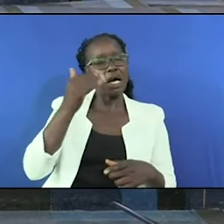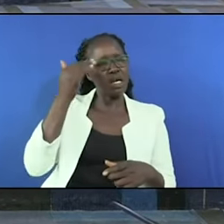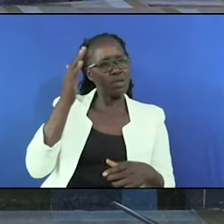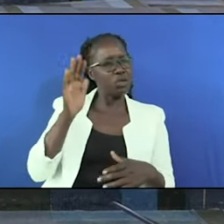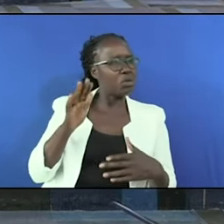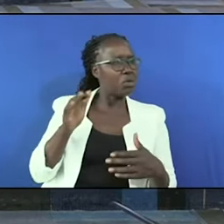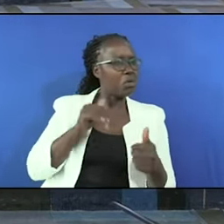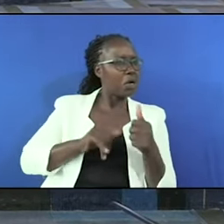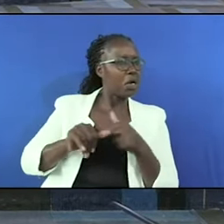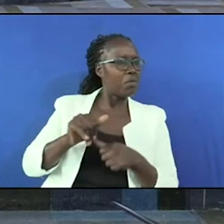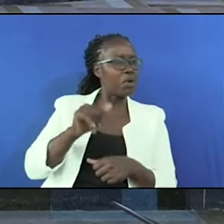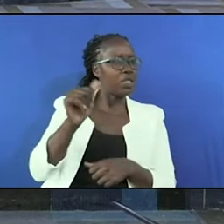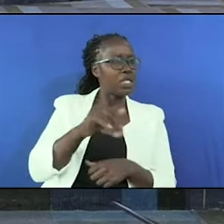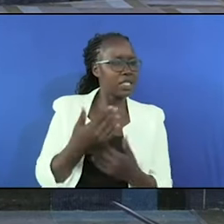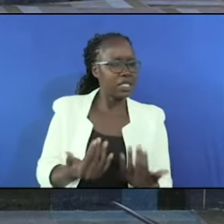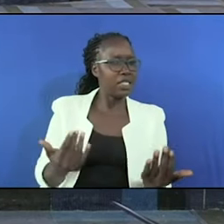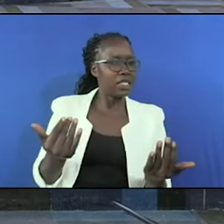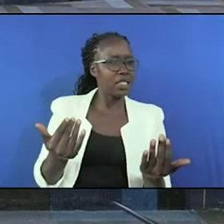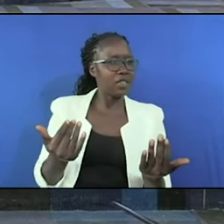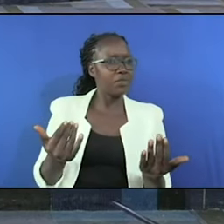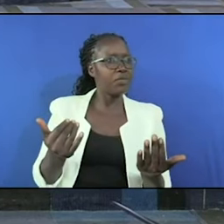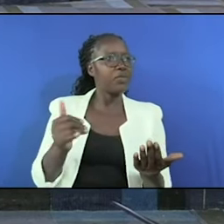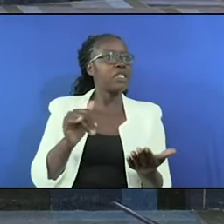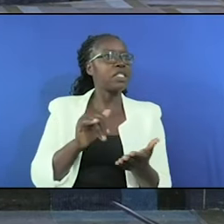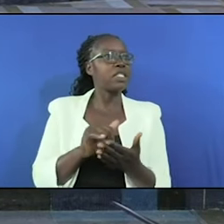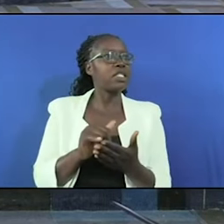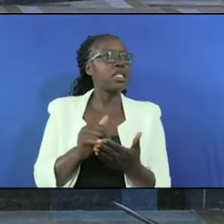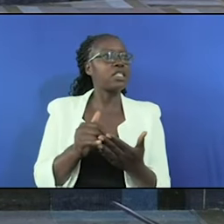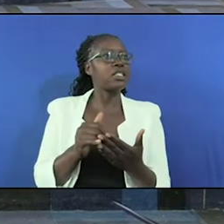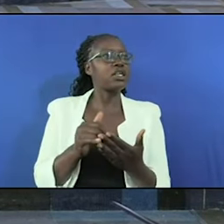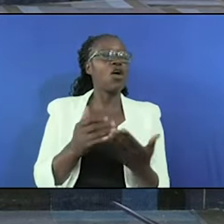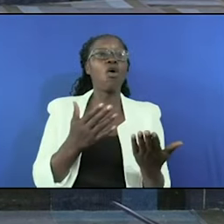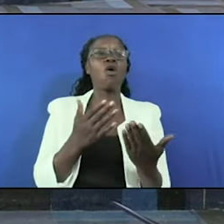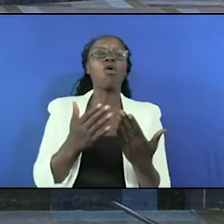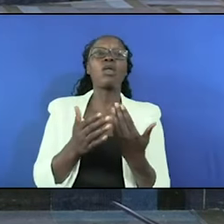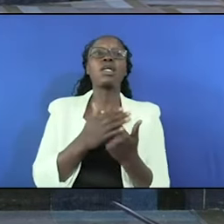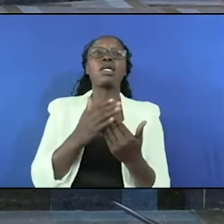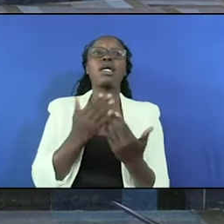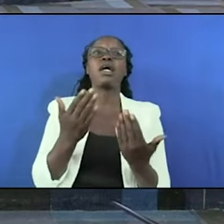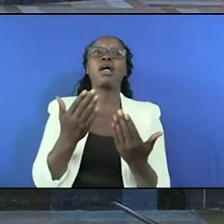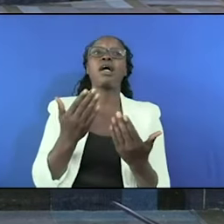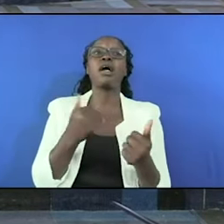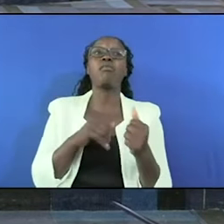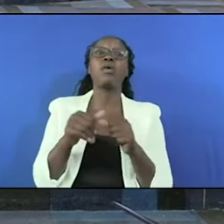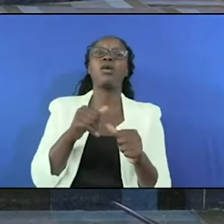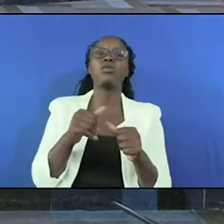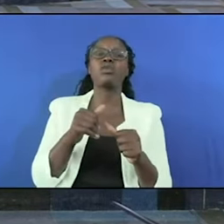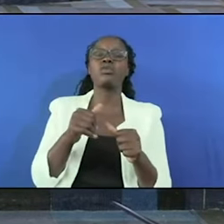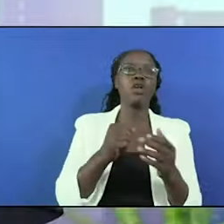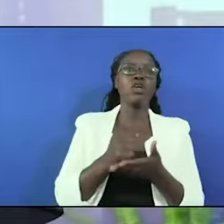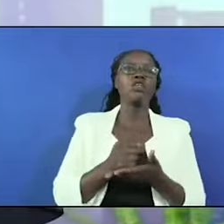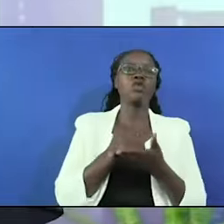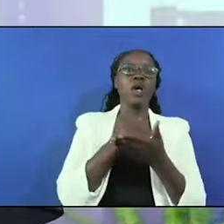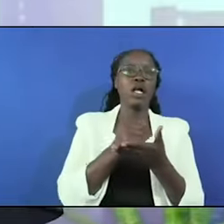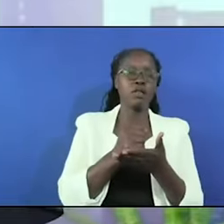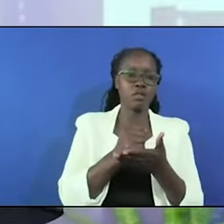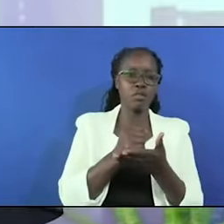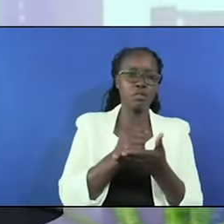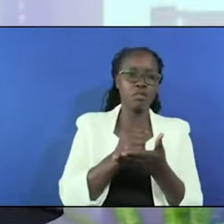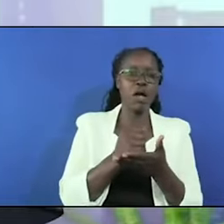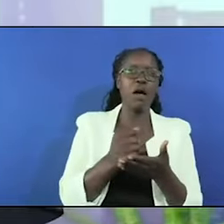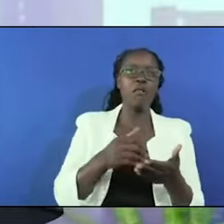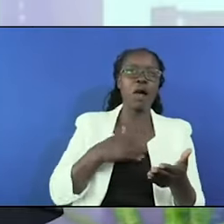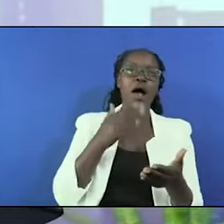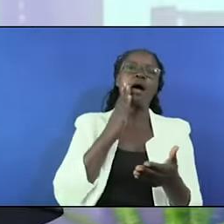know about anything that or care about God, but somebody cared about you.